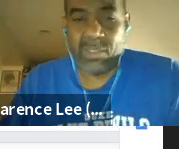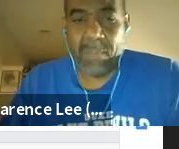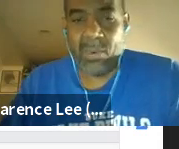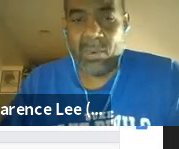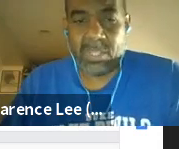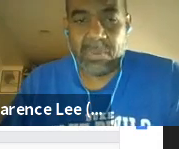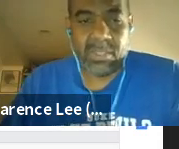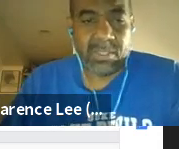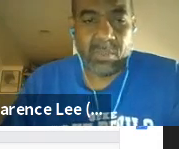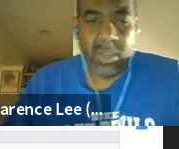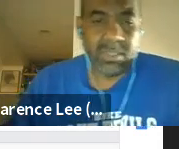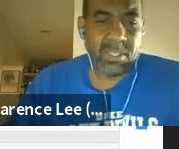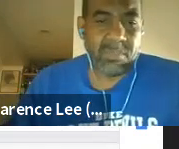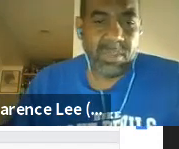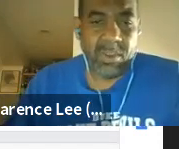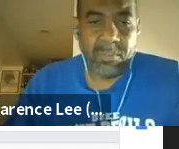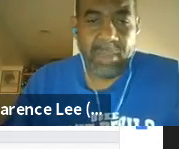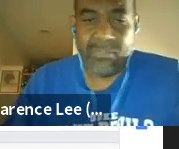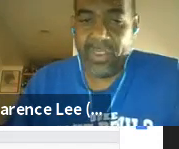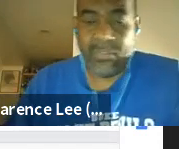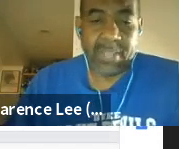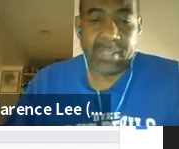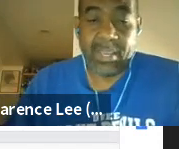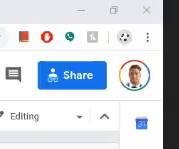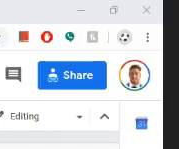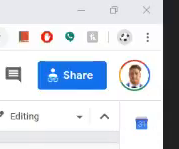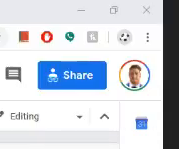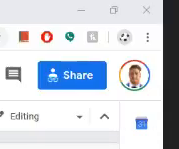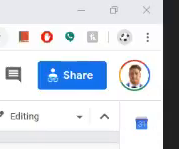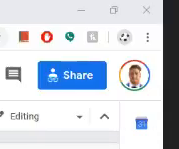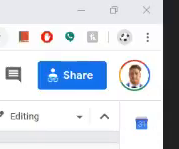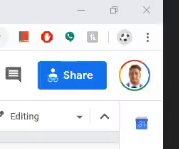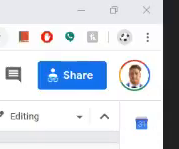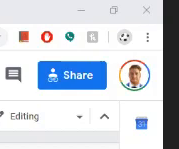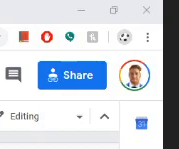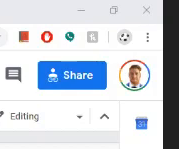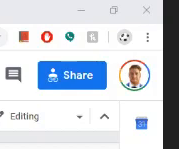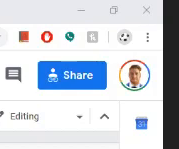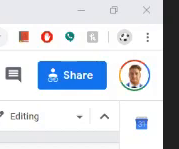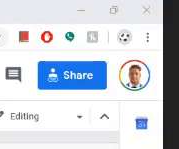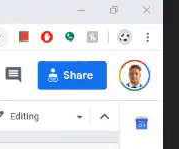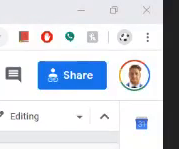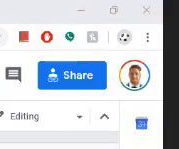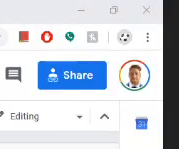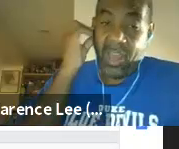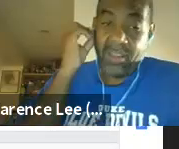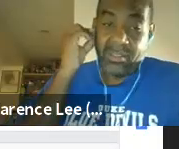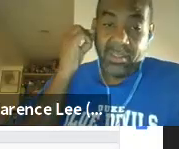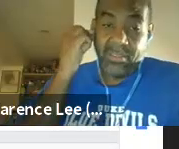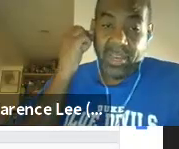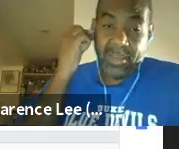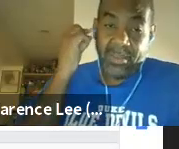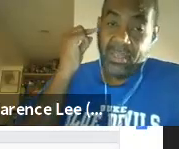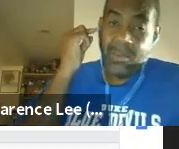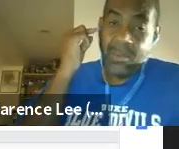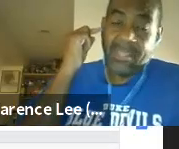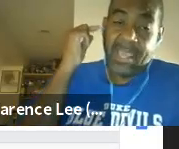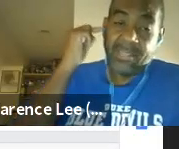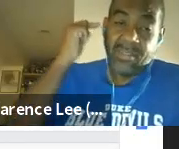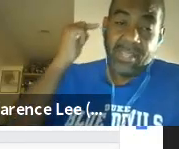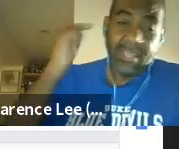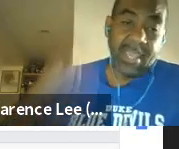those are my own experiences as well as, my fear for my son. And that's the thing. And regardless of,